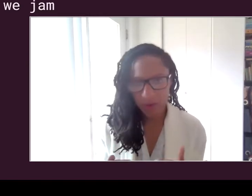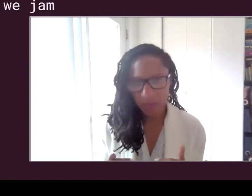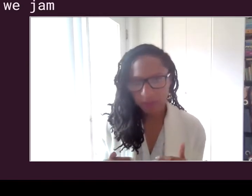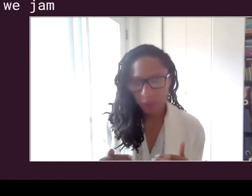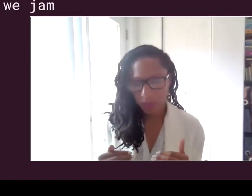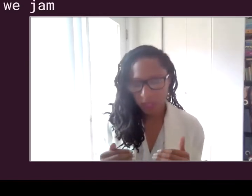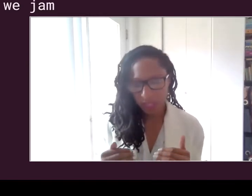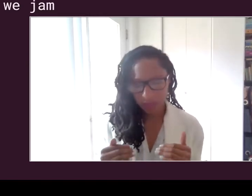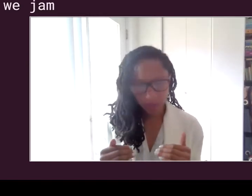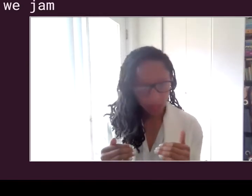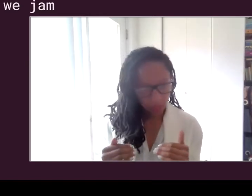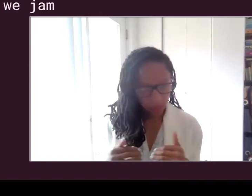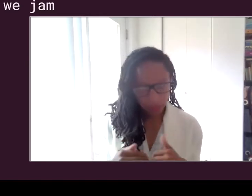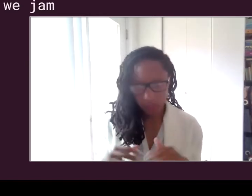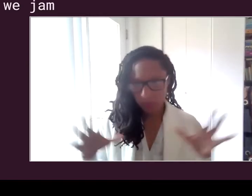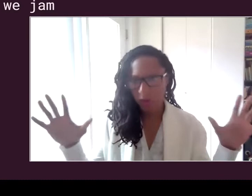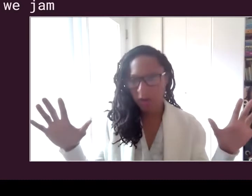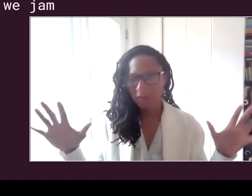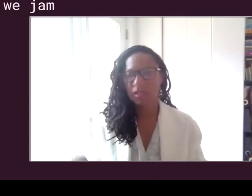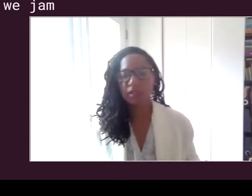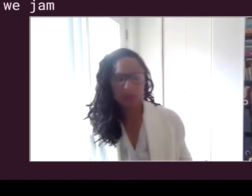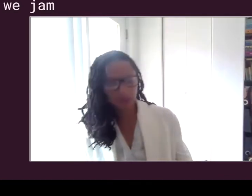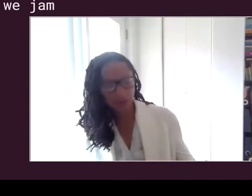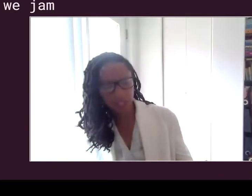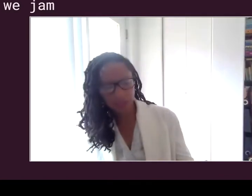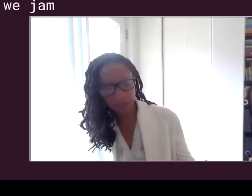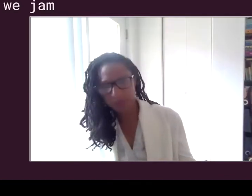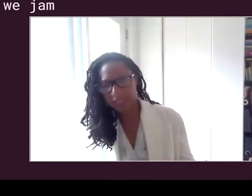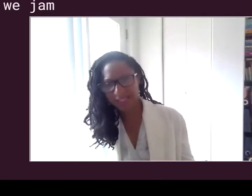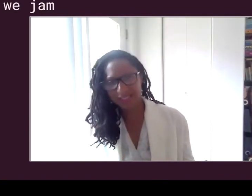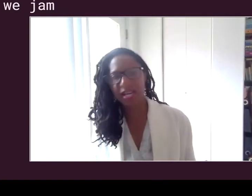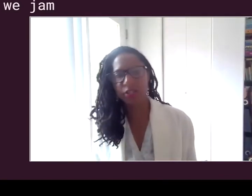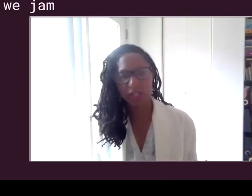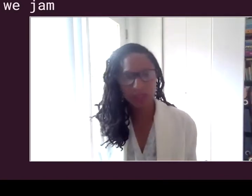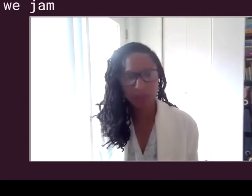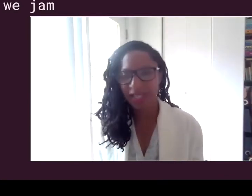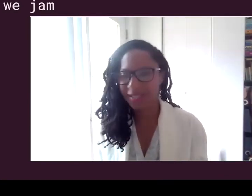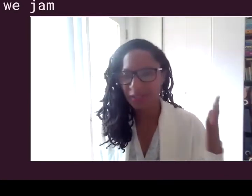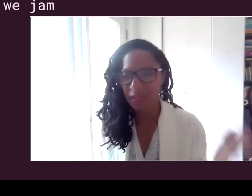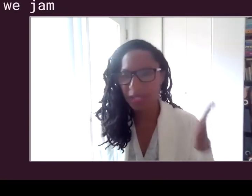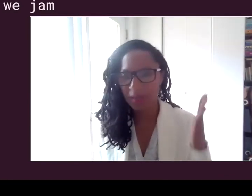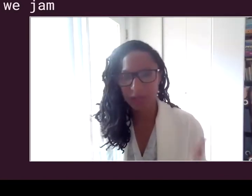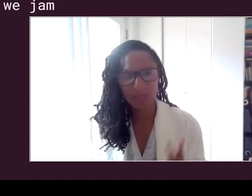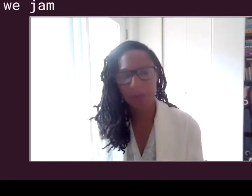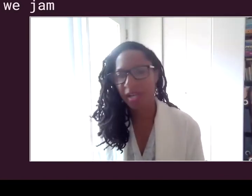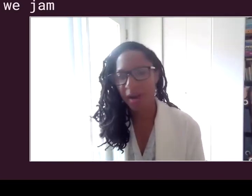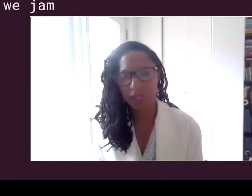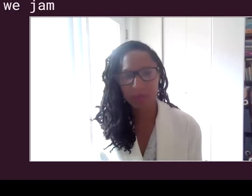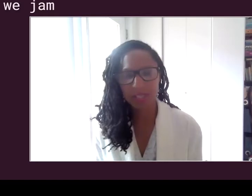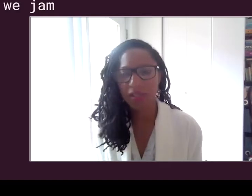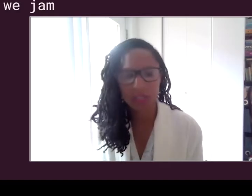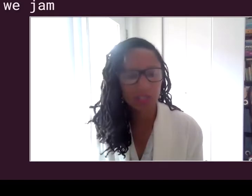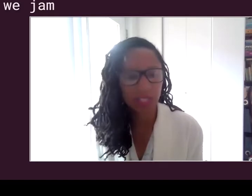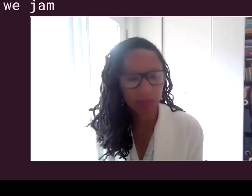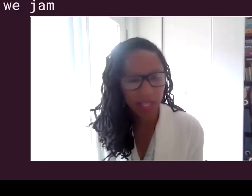end of the hour, we're going to invite those who need to run off to various destinations because there's something about the top of the hour